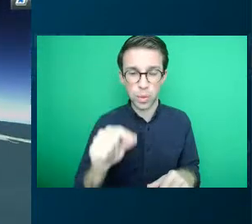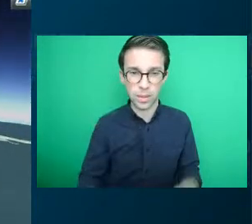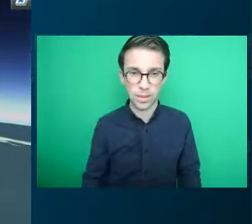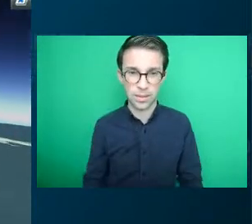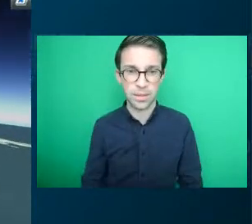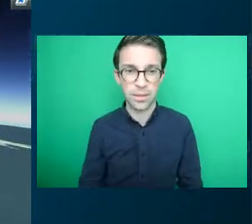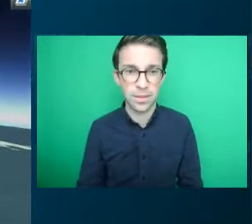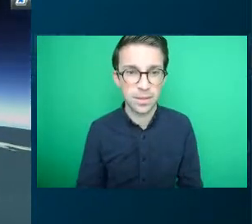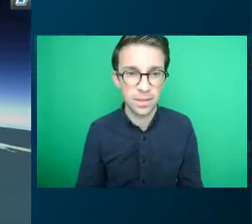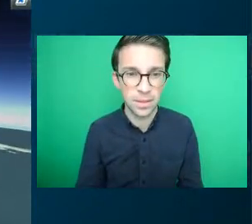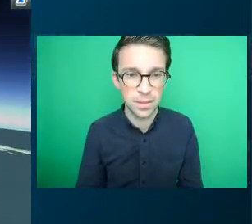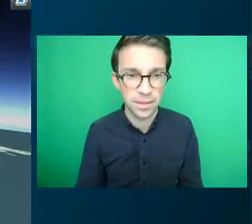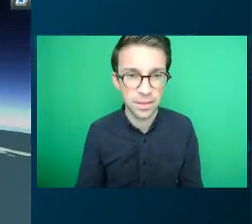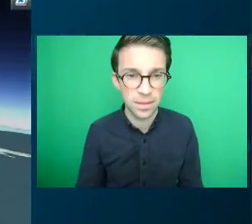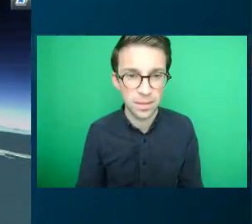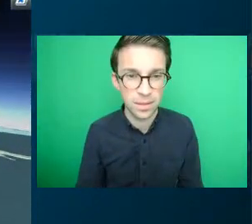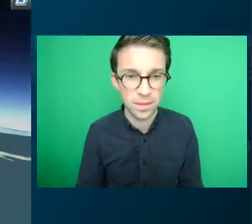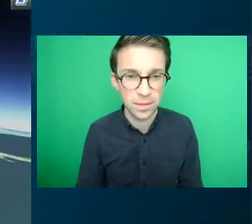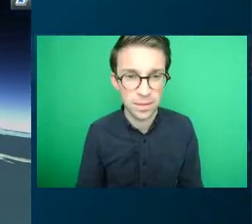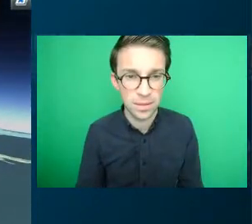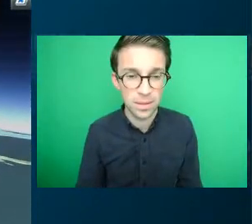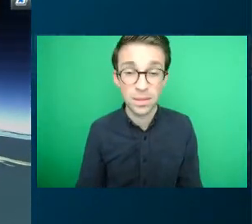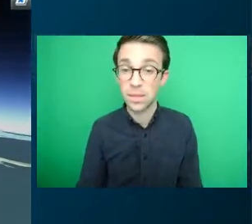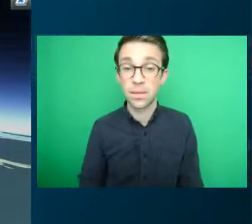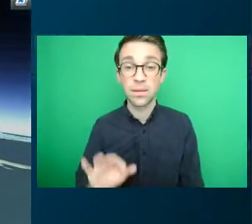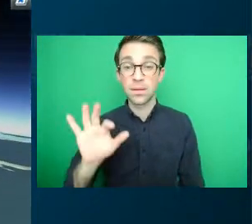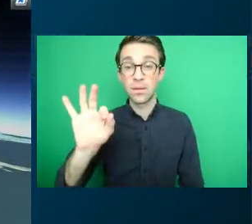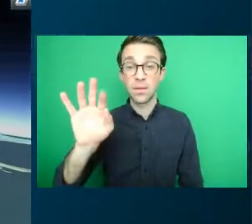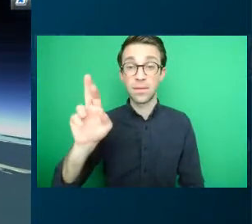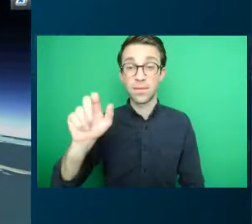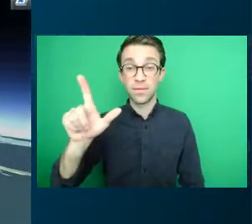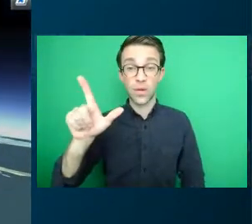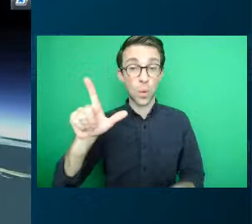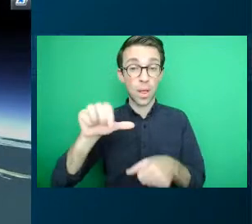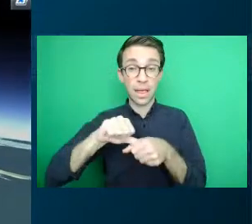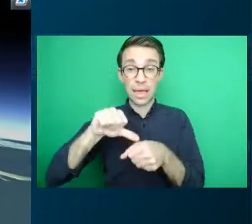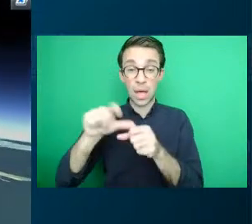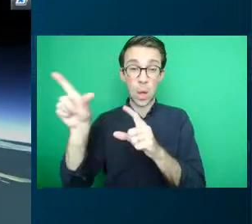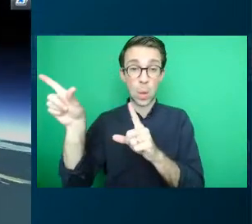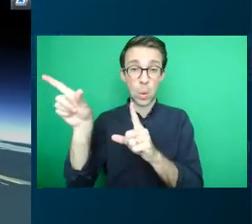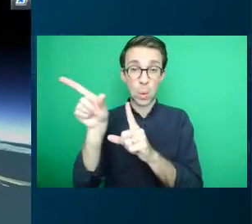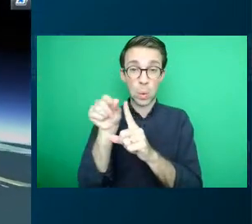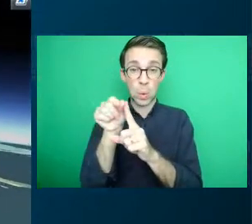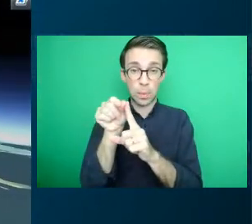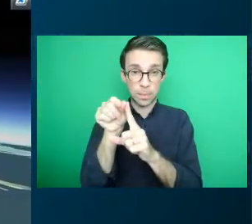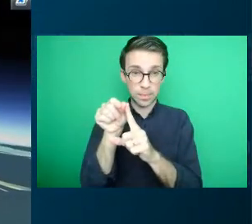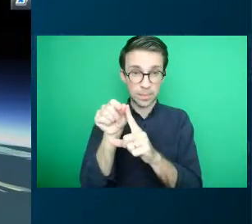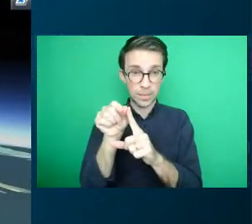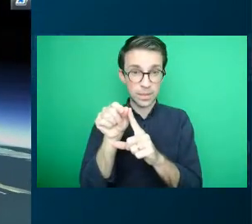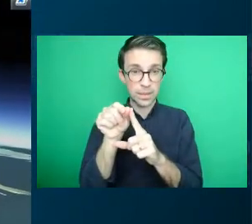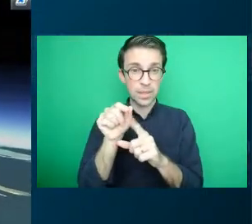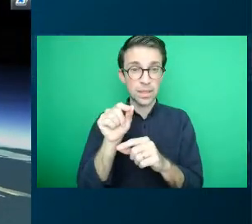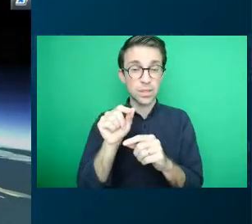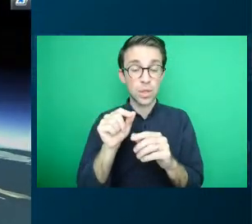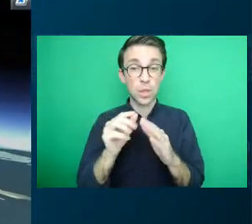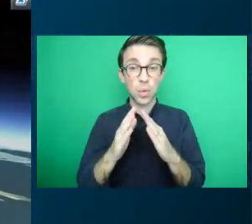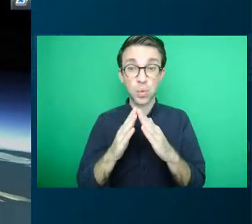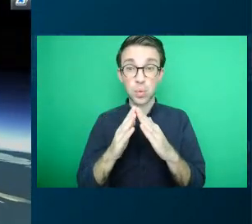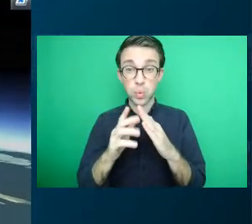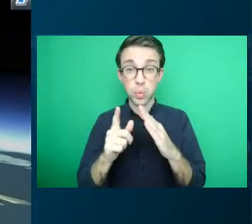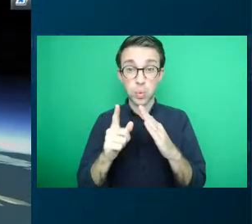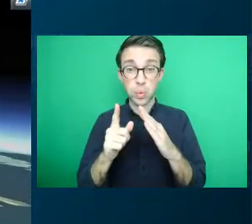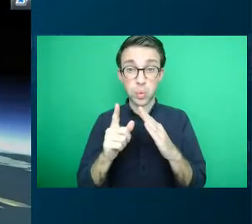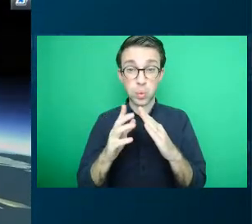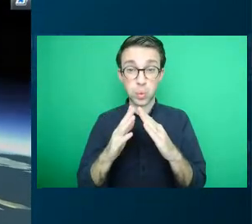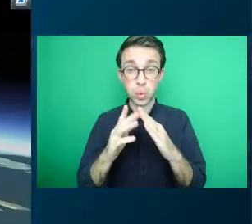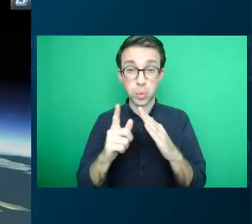tank. And you can see pretty soon the fuel tank's going to be empty. Now, it's going super fast. We've got some plasma around the outside of the rocket. But the fuel